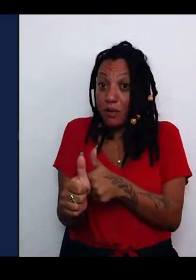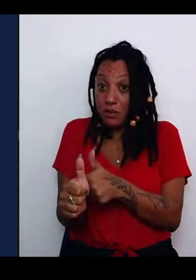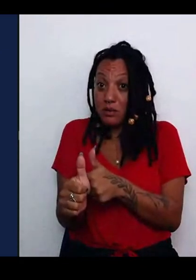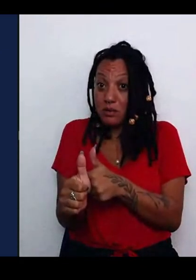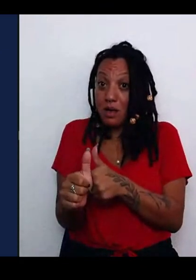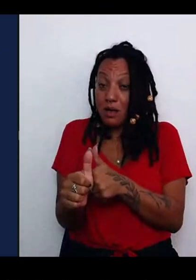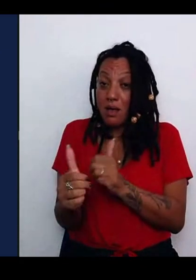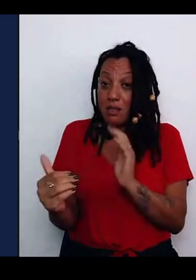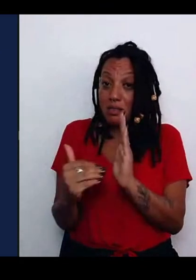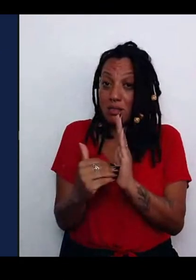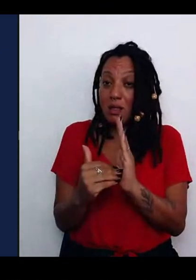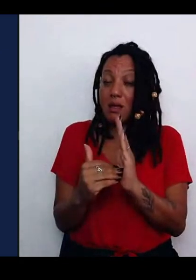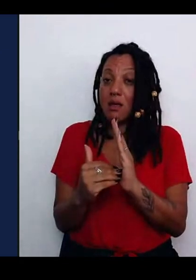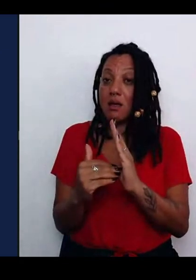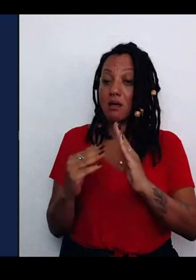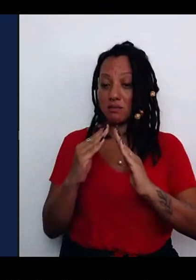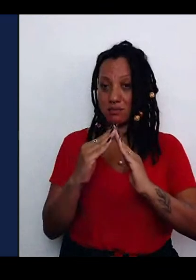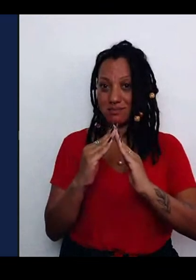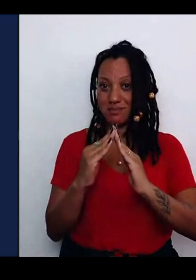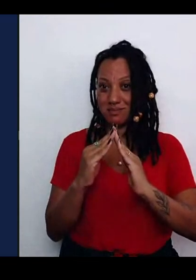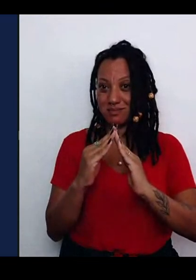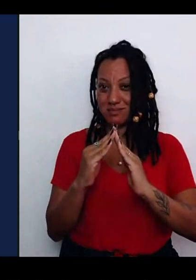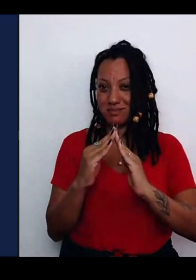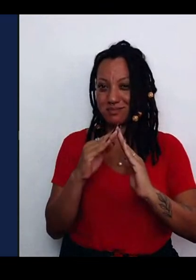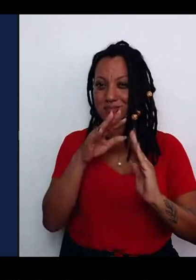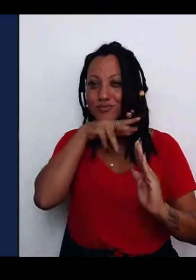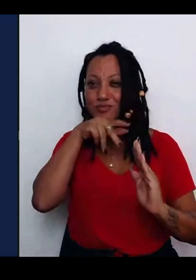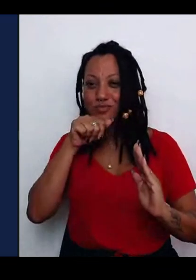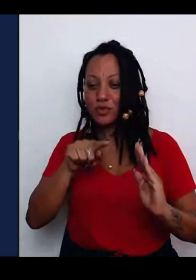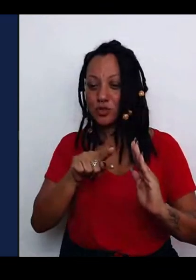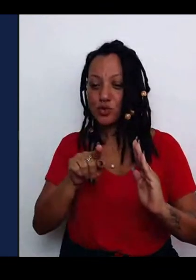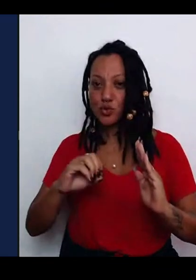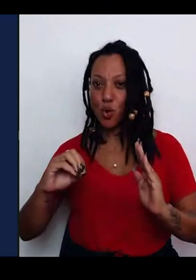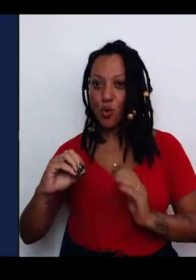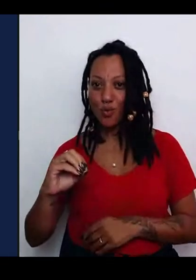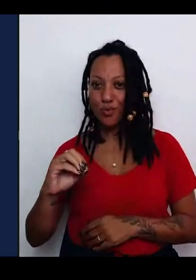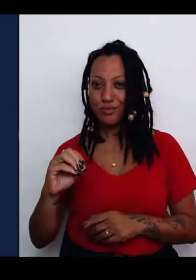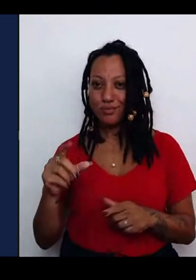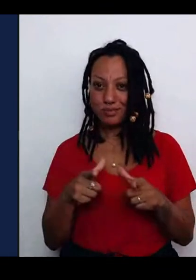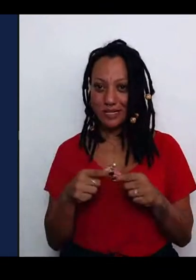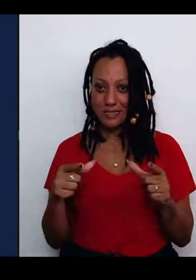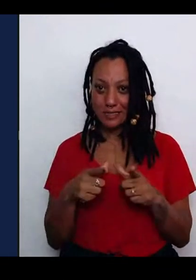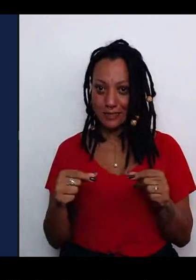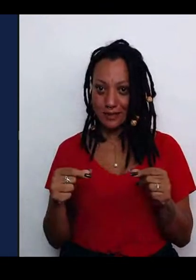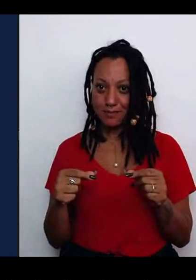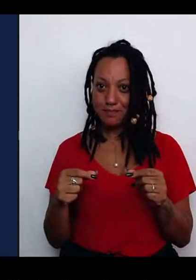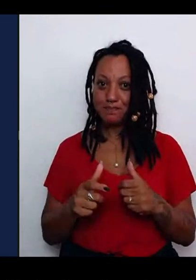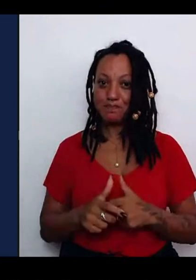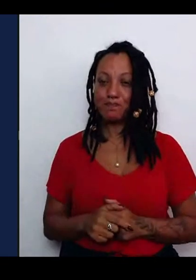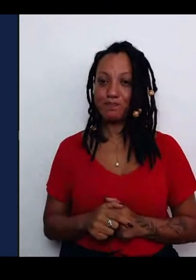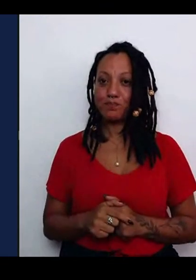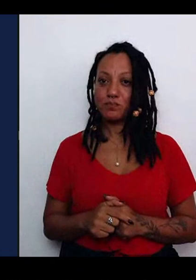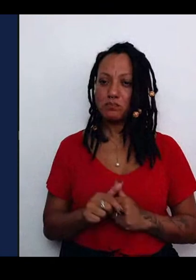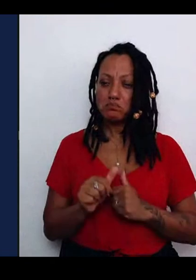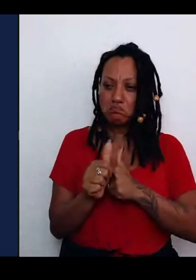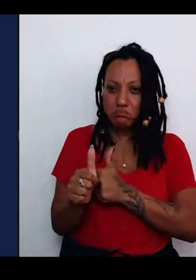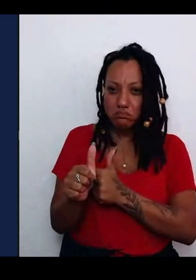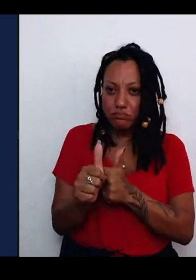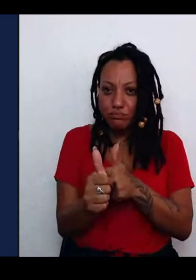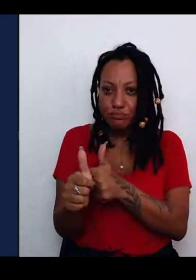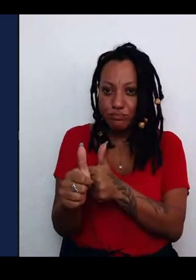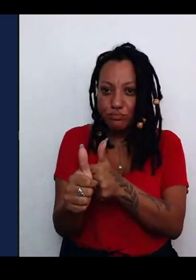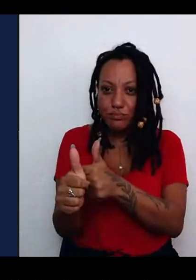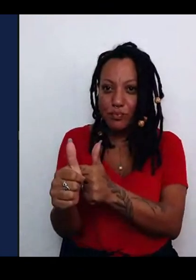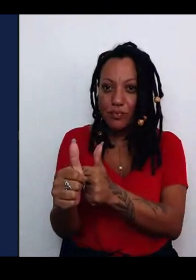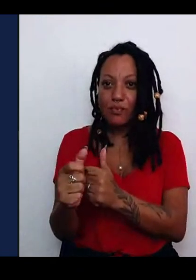um in while she's going between the city the road and the zoo there is a particularly